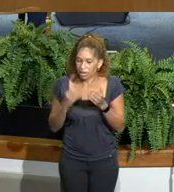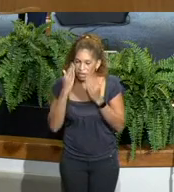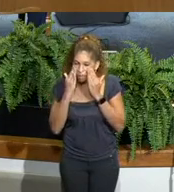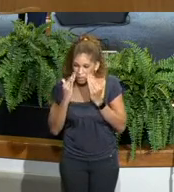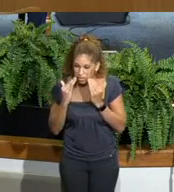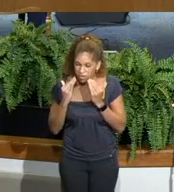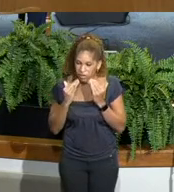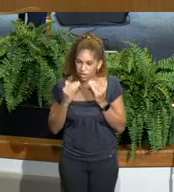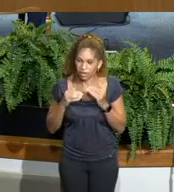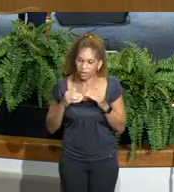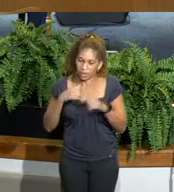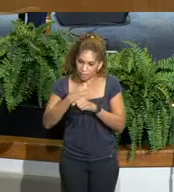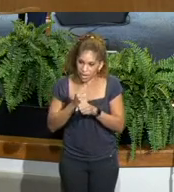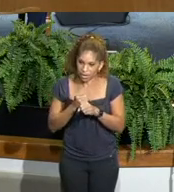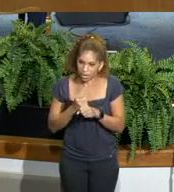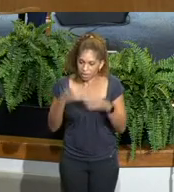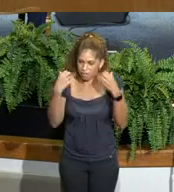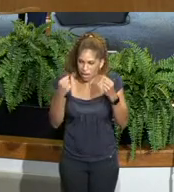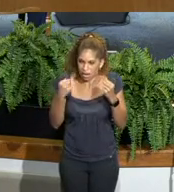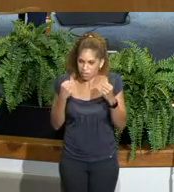a powerful voting bloc.